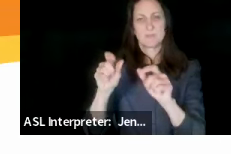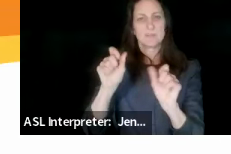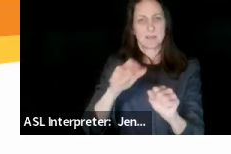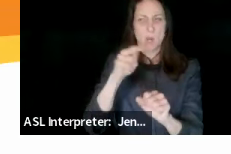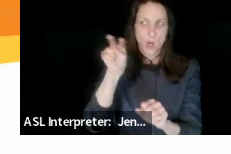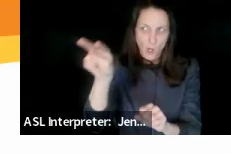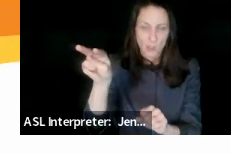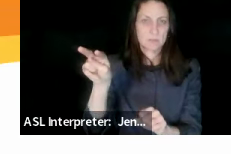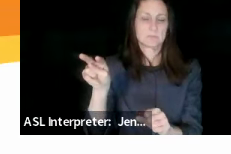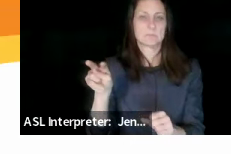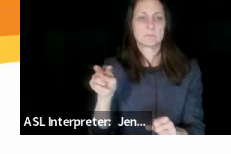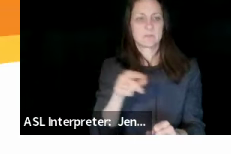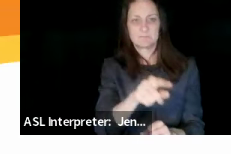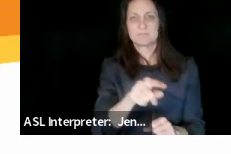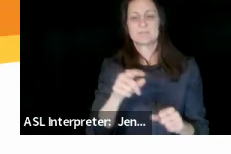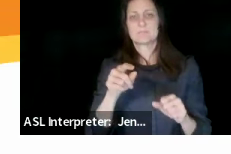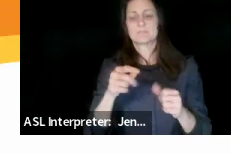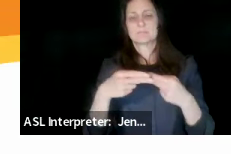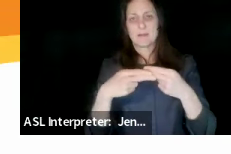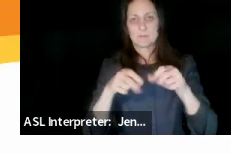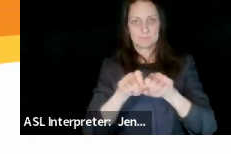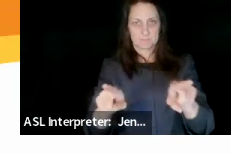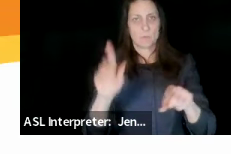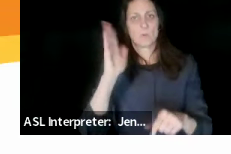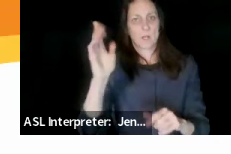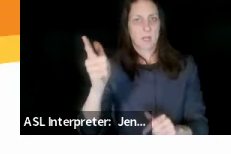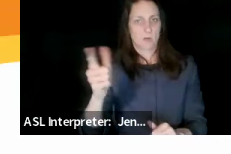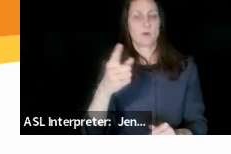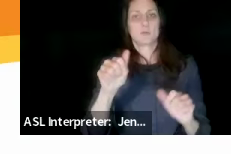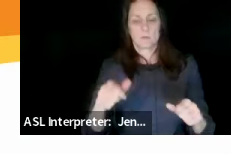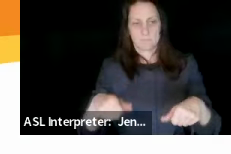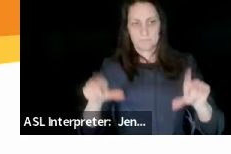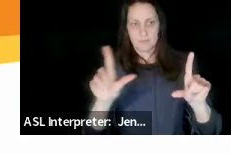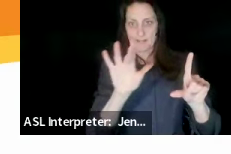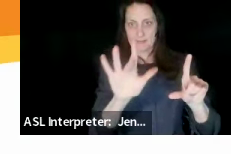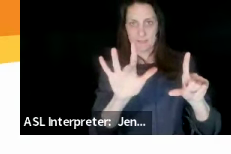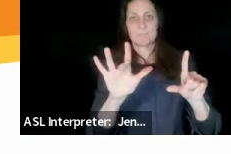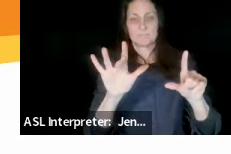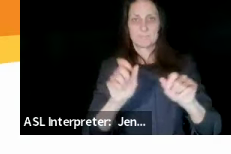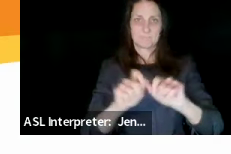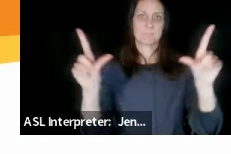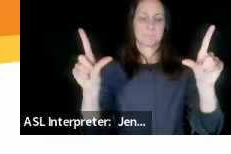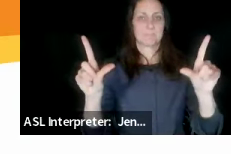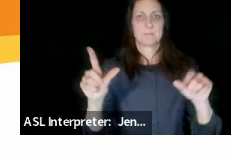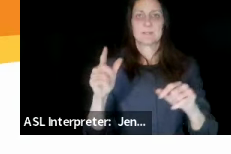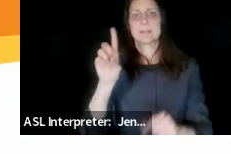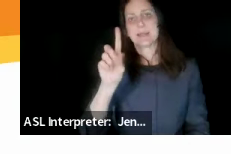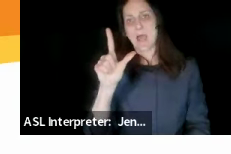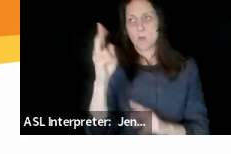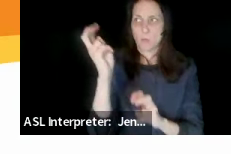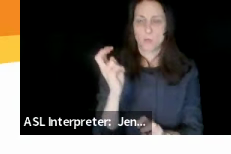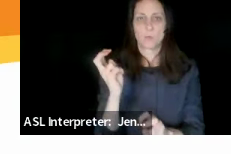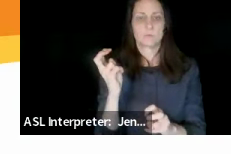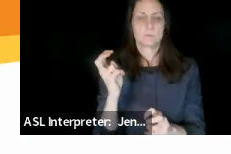when they're available on that website, but you can use this. There are online tools that let you view and down disability data for